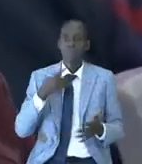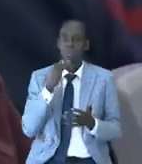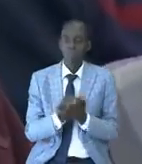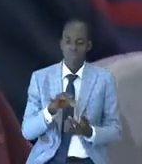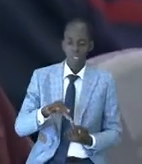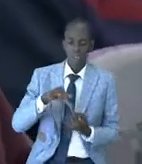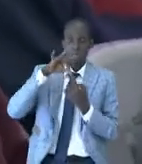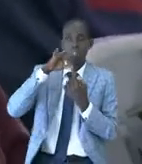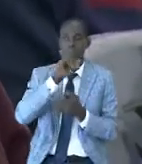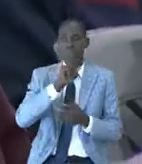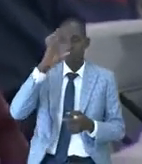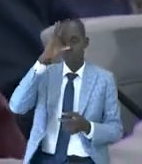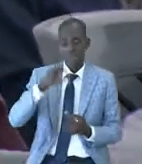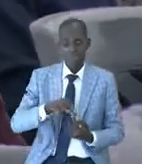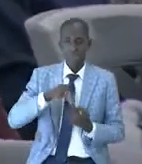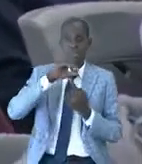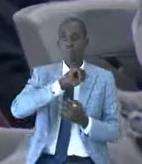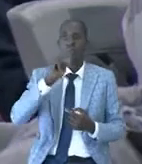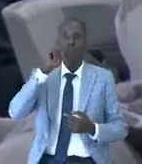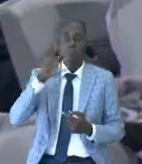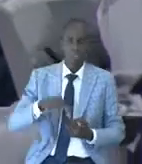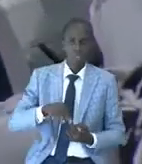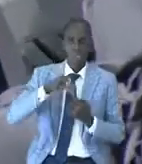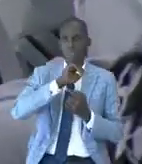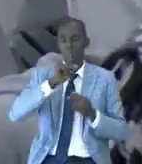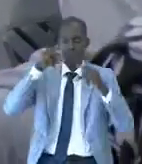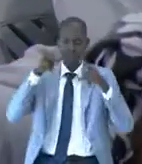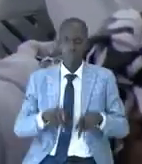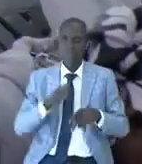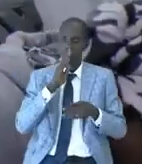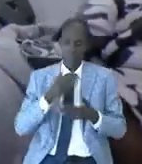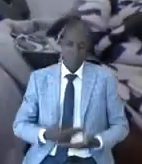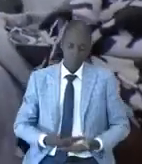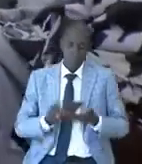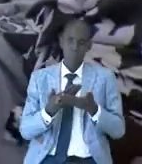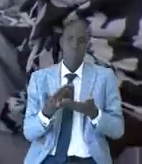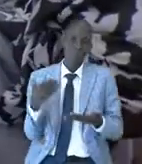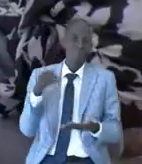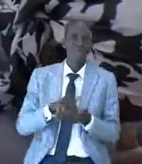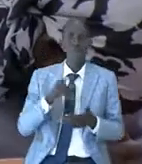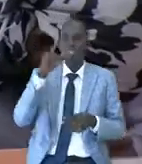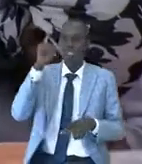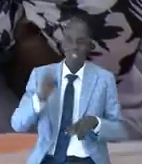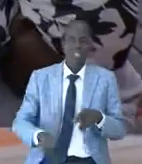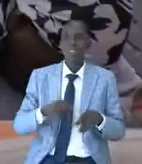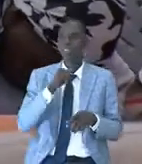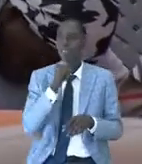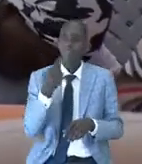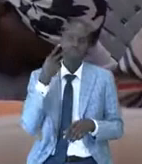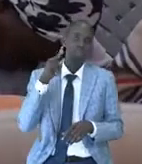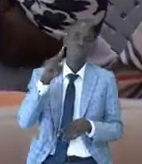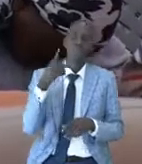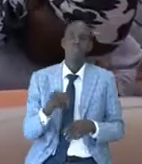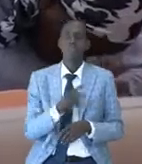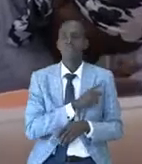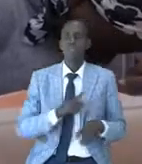a man, except a woman, except a person be born again, he cannot see the kingdom of God.